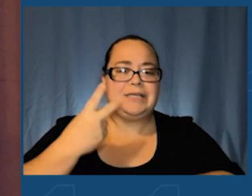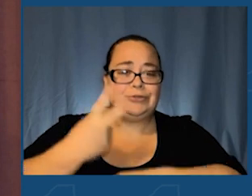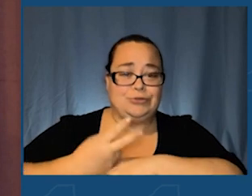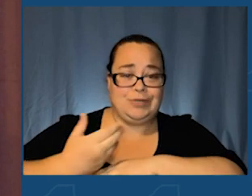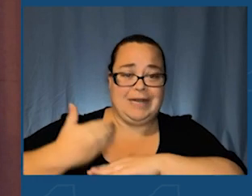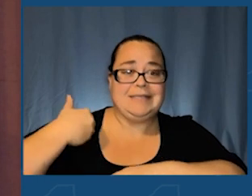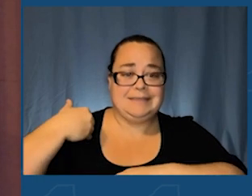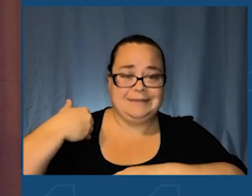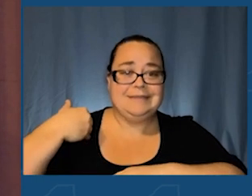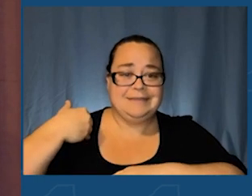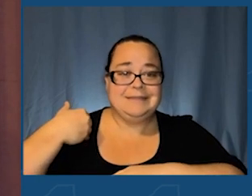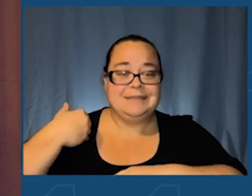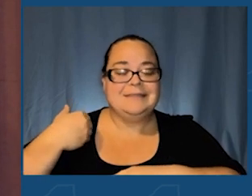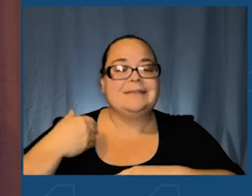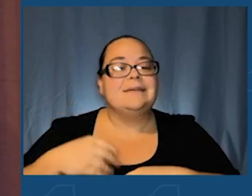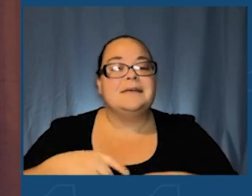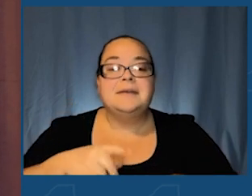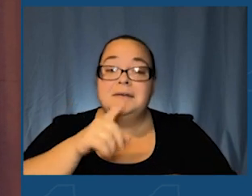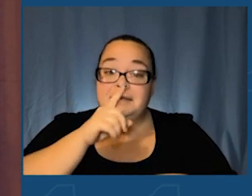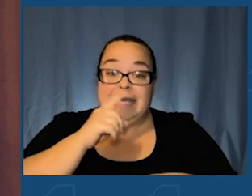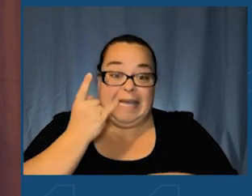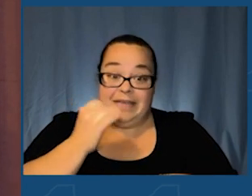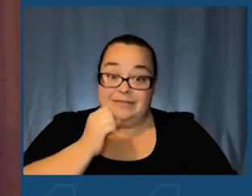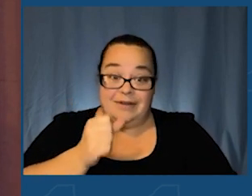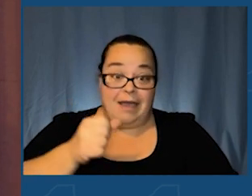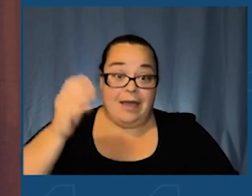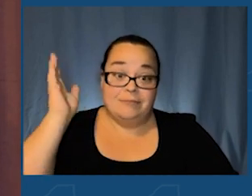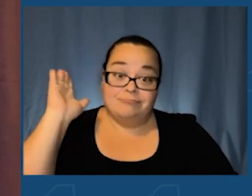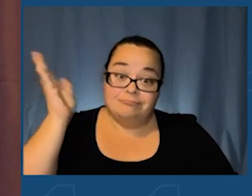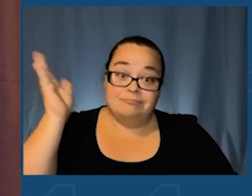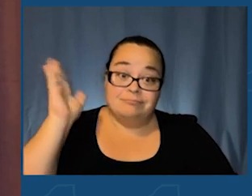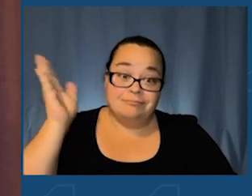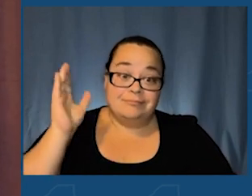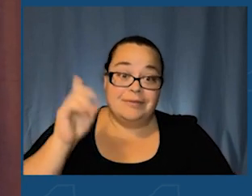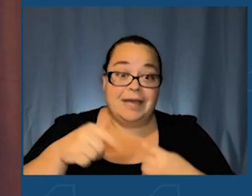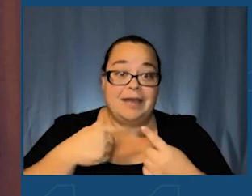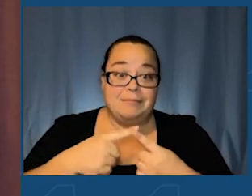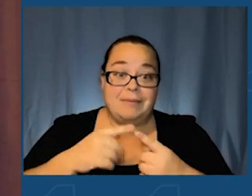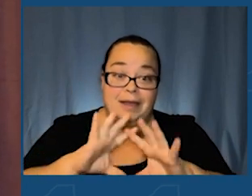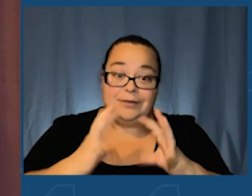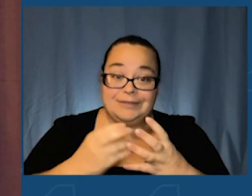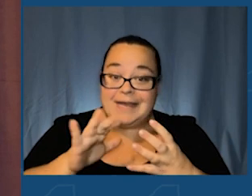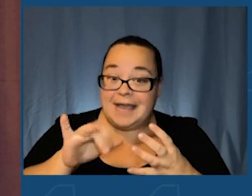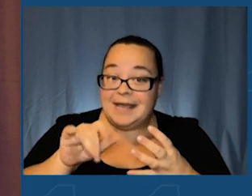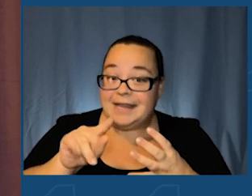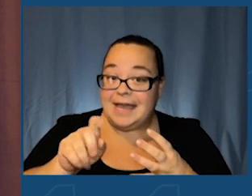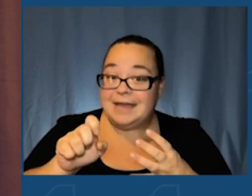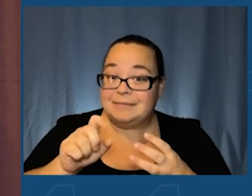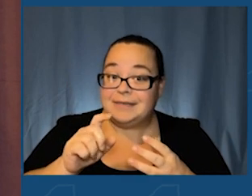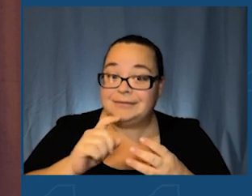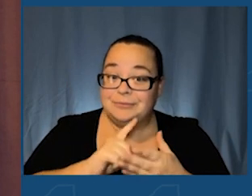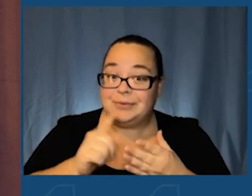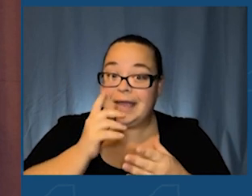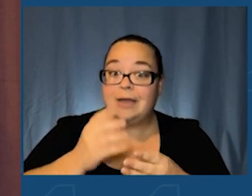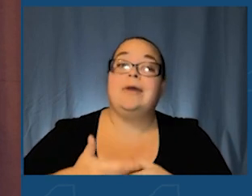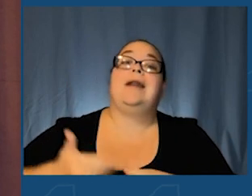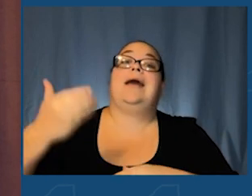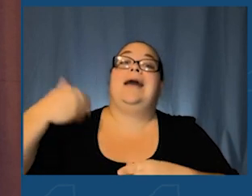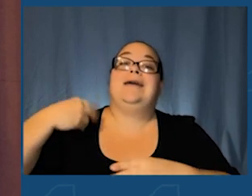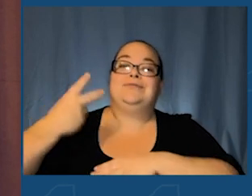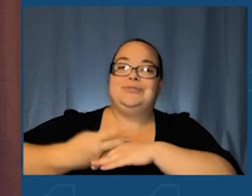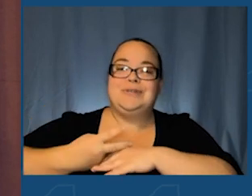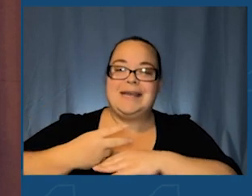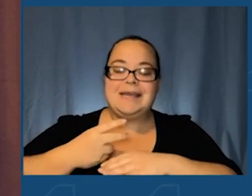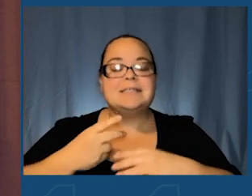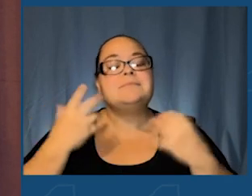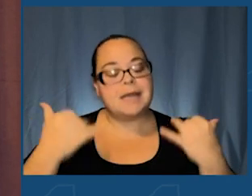speeches on Climate Week. I would have done this 2 days ago, but pretend we did. So now you can register to vote and cast